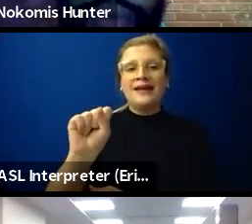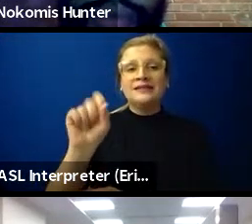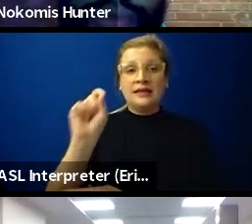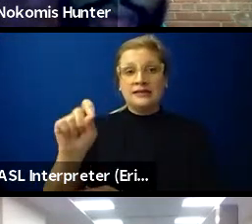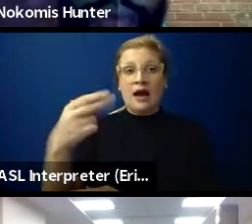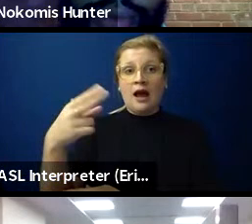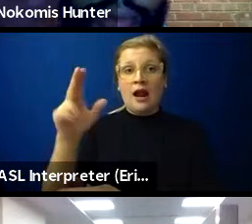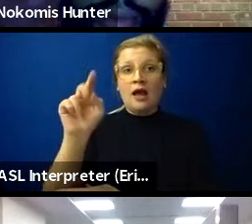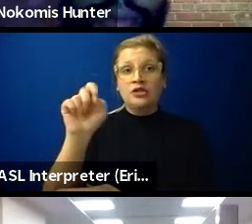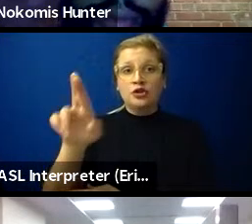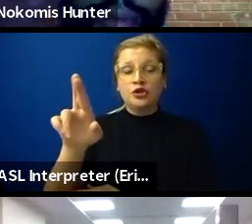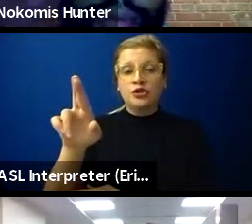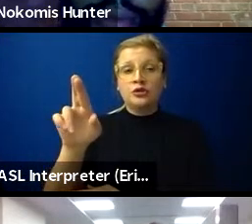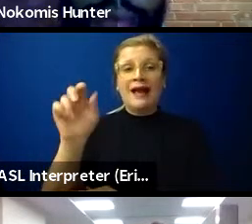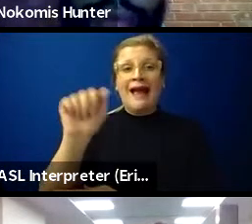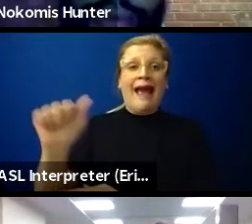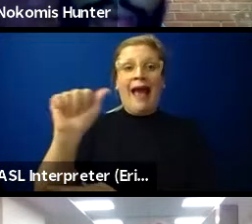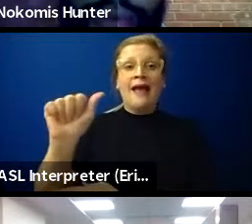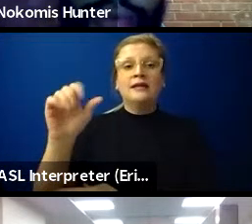nokomis.hunter@dc.gov, which is